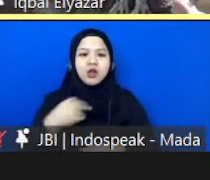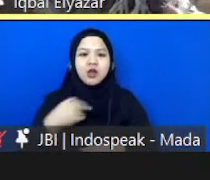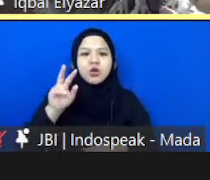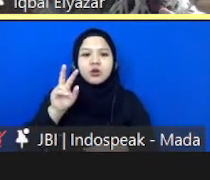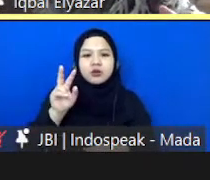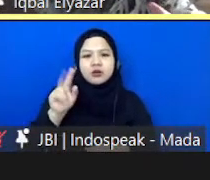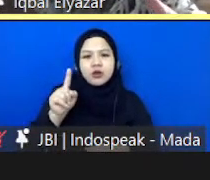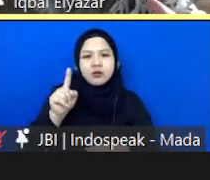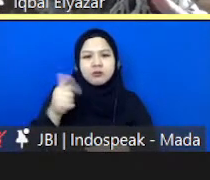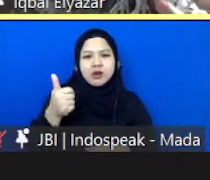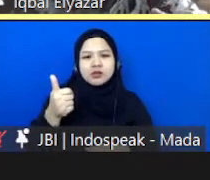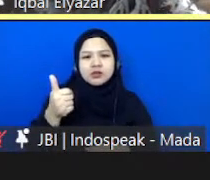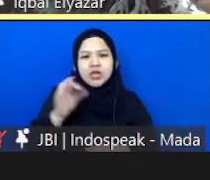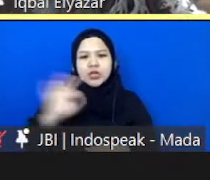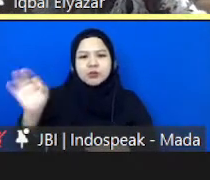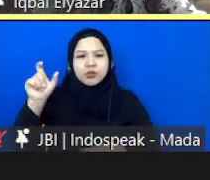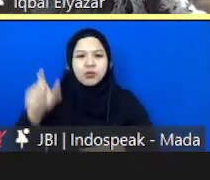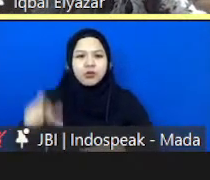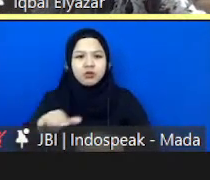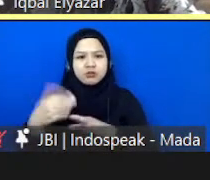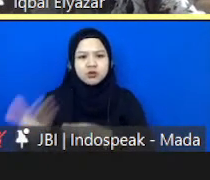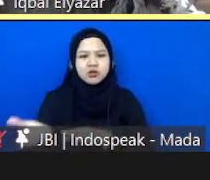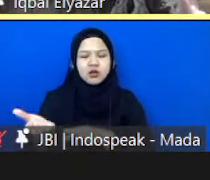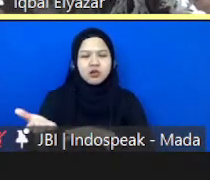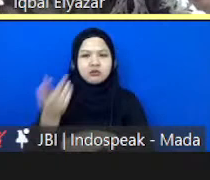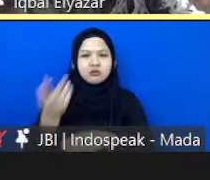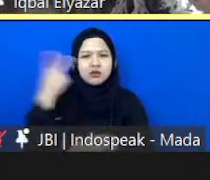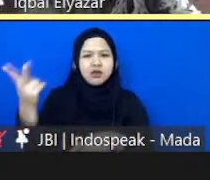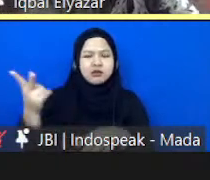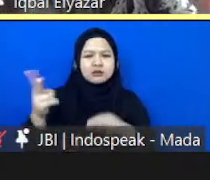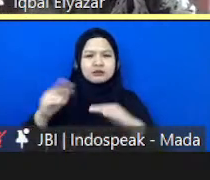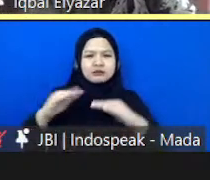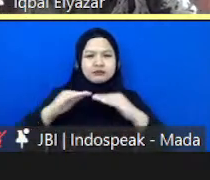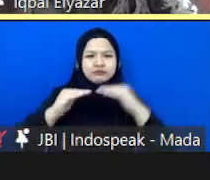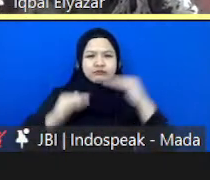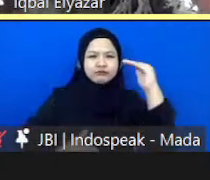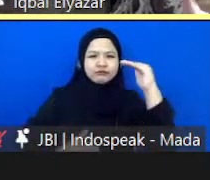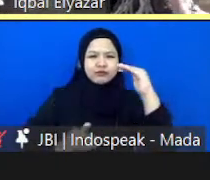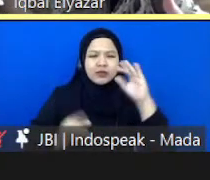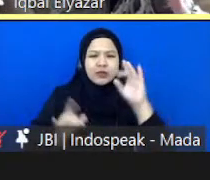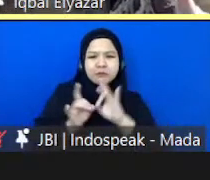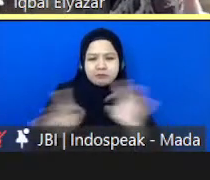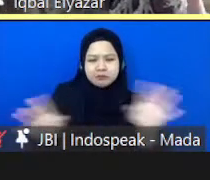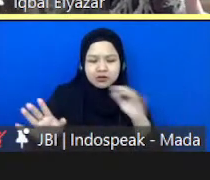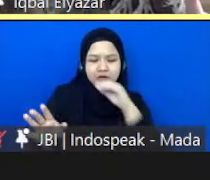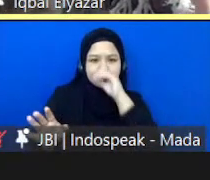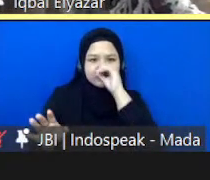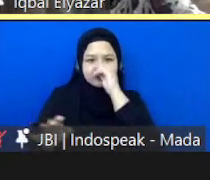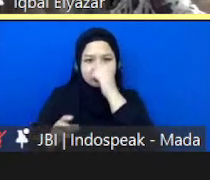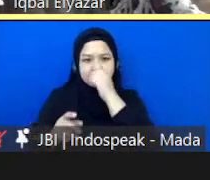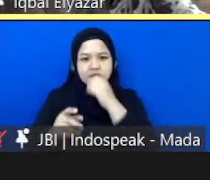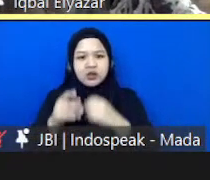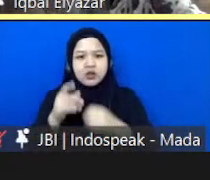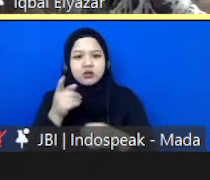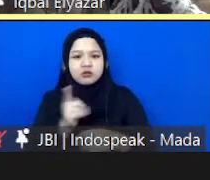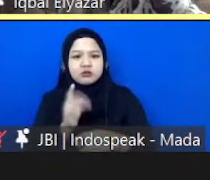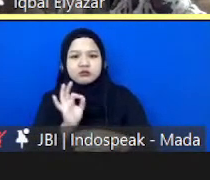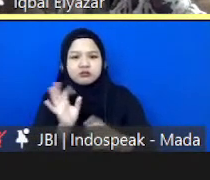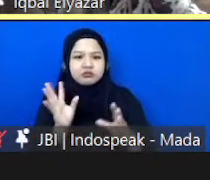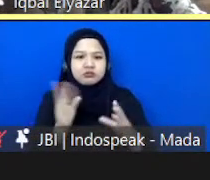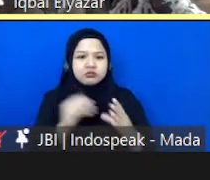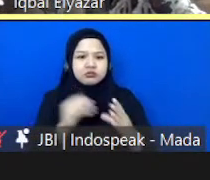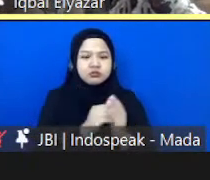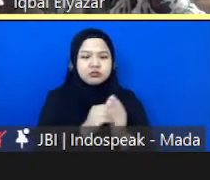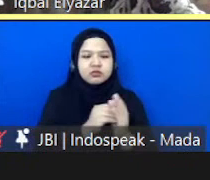gaps? Why we find the gaps here? When we asked the government, they mentioned that they didn't include the probable death, but actually in